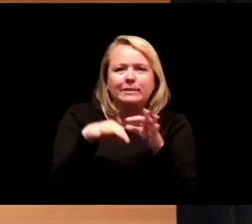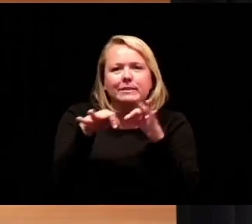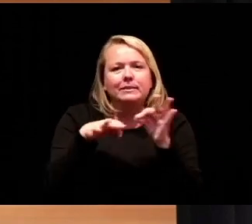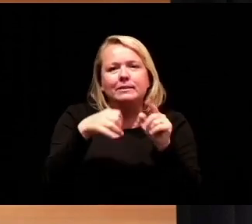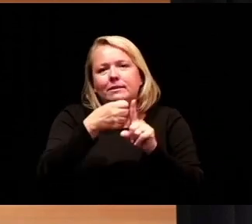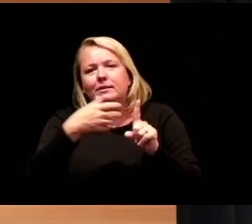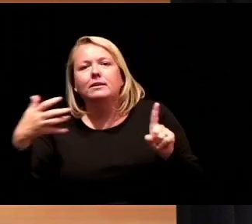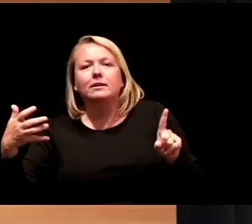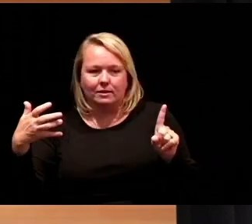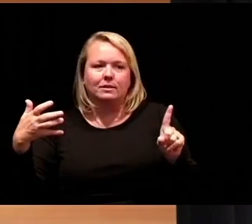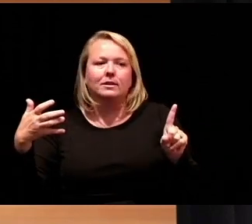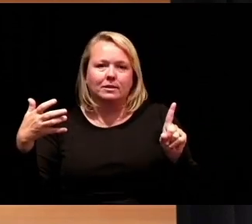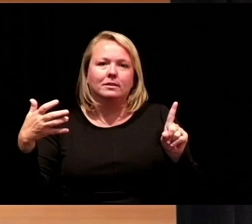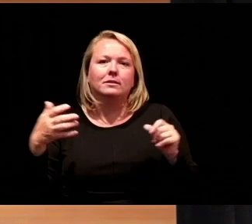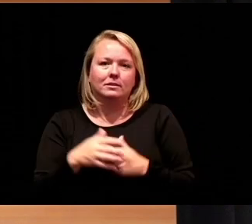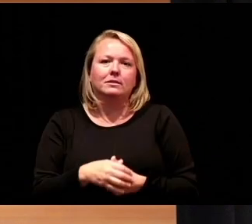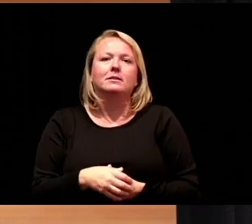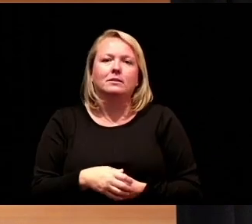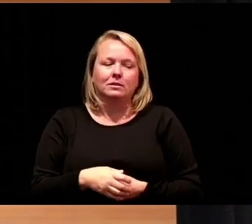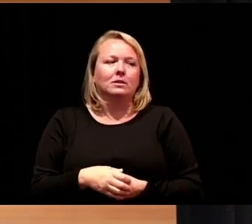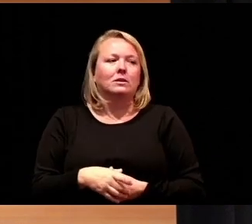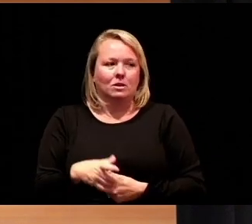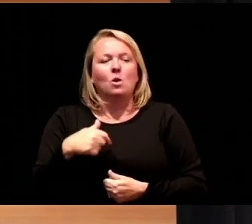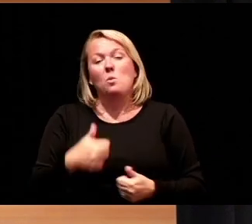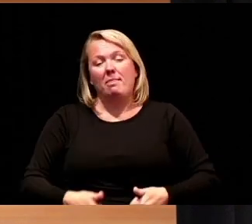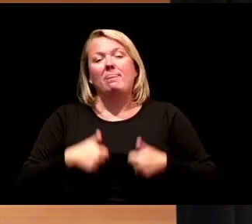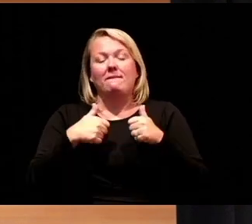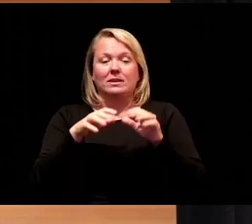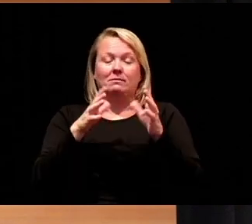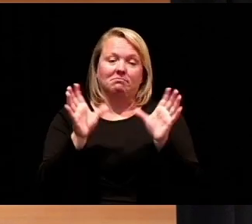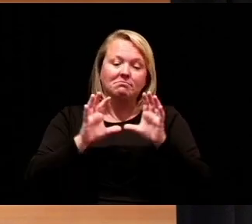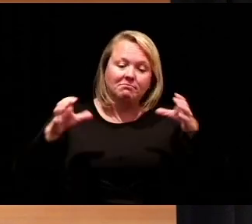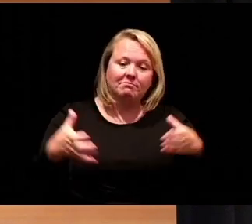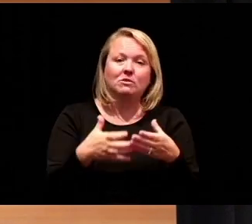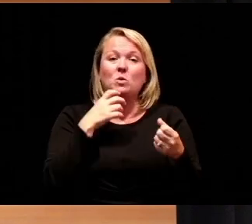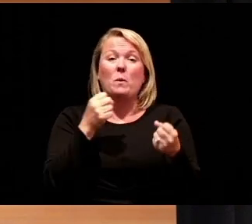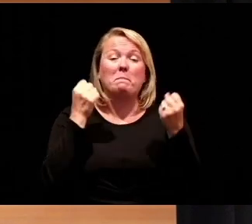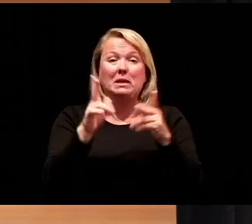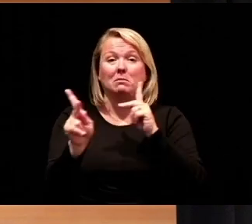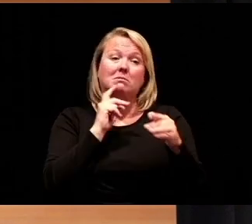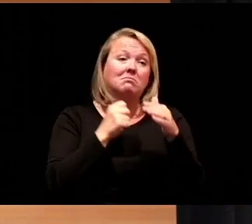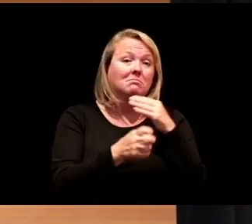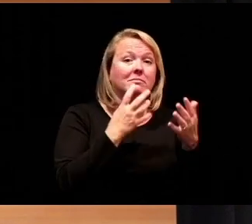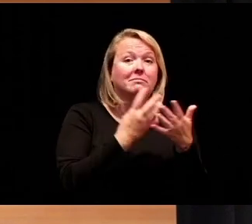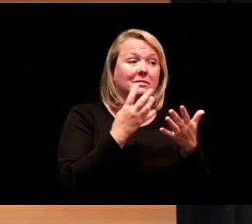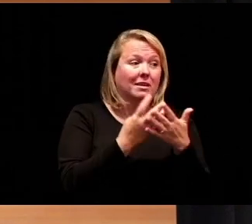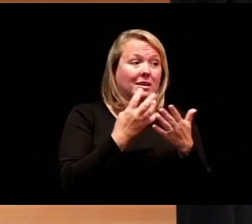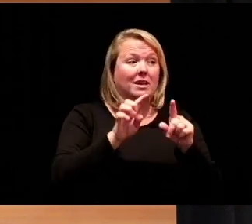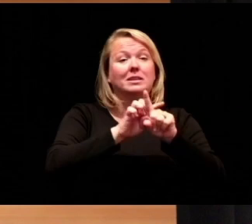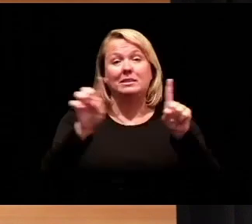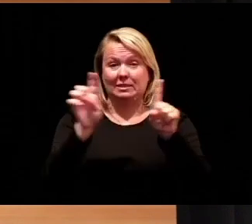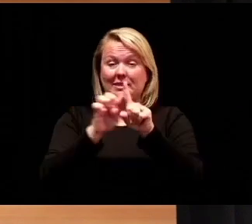shelter. And so when we talk about people struggling to find housing, we are talking about people who